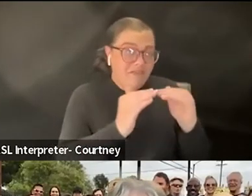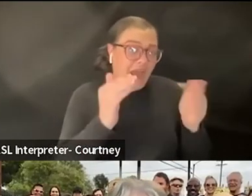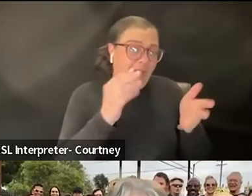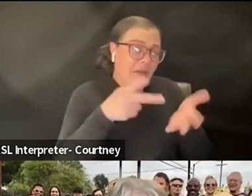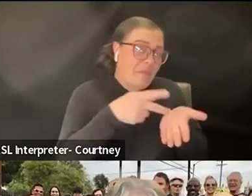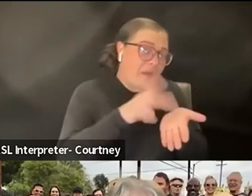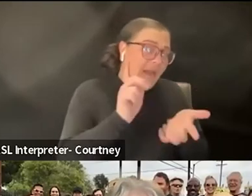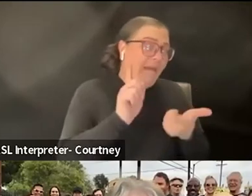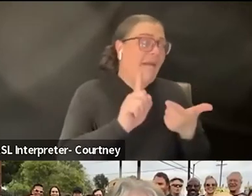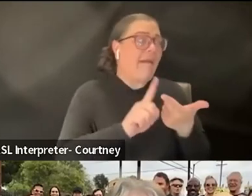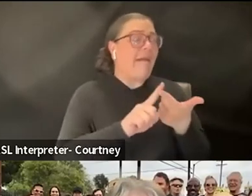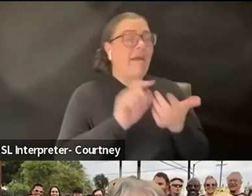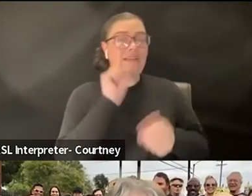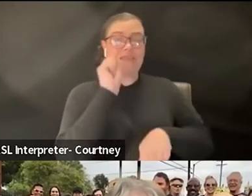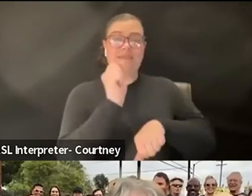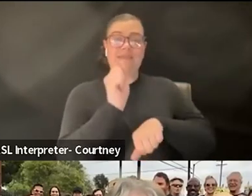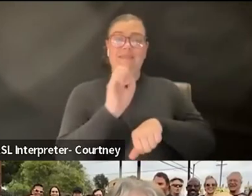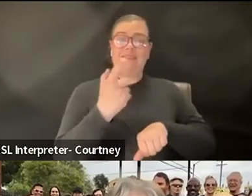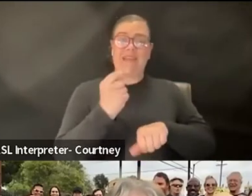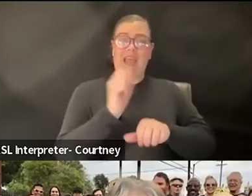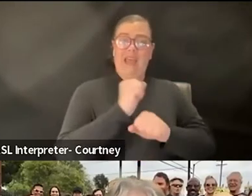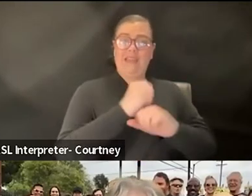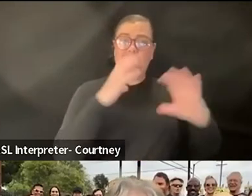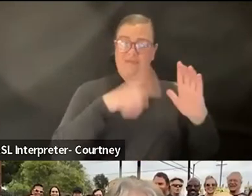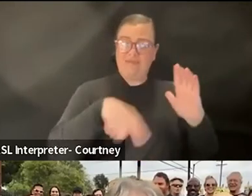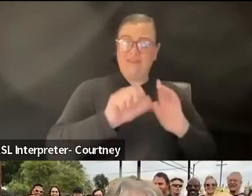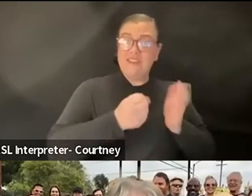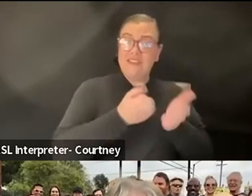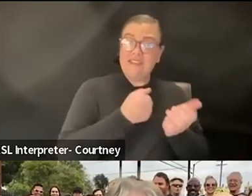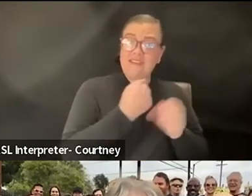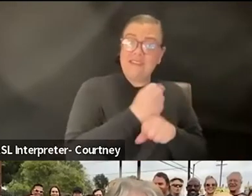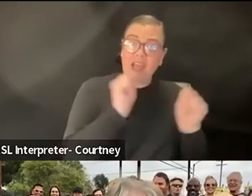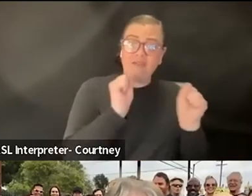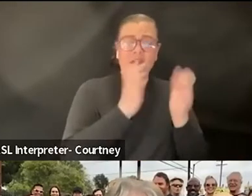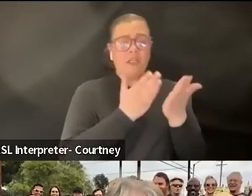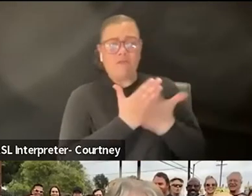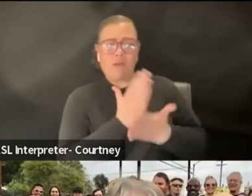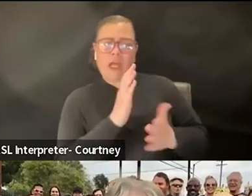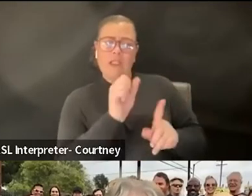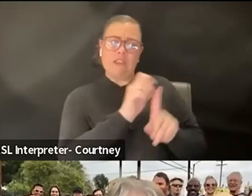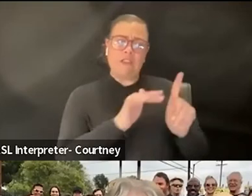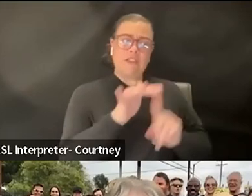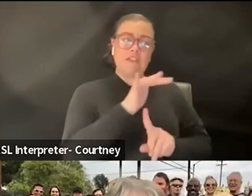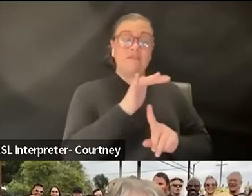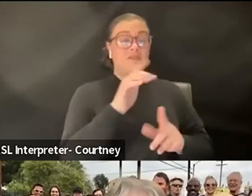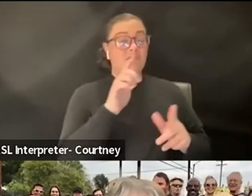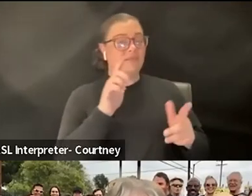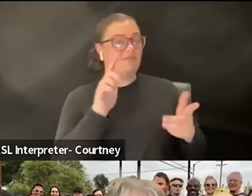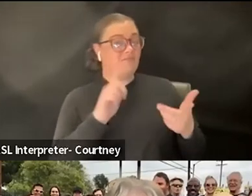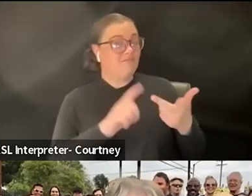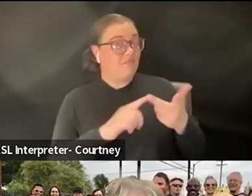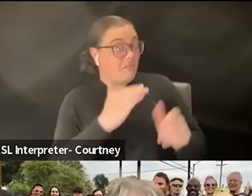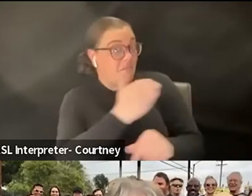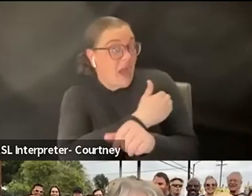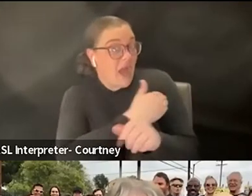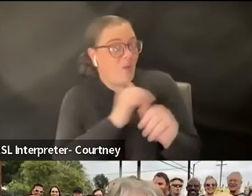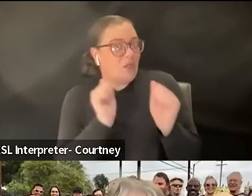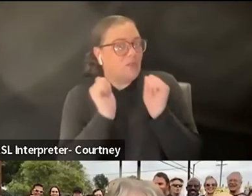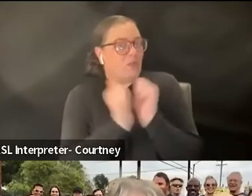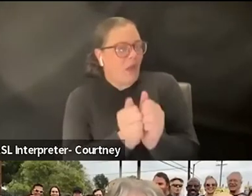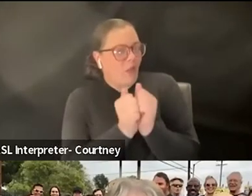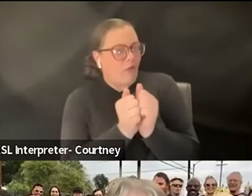set. And like you said, Ellen, I think the power of the collective, right? When we're